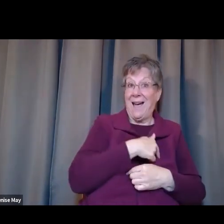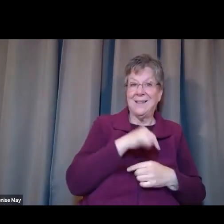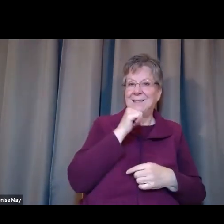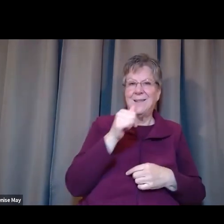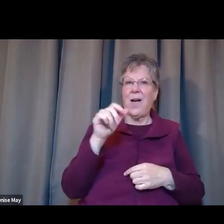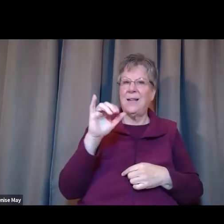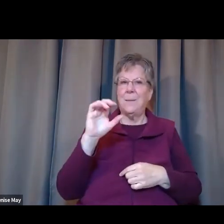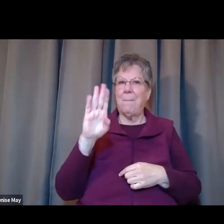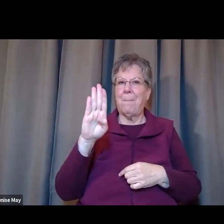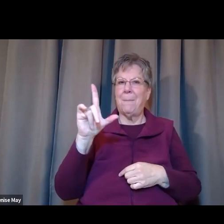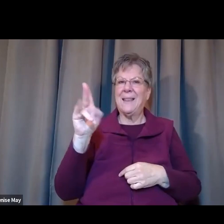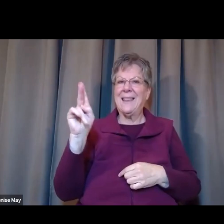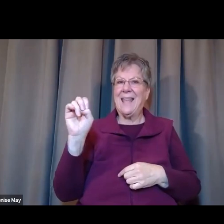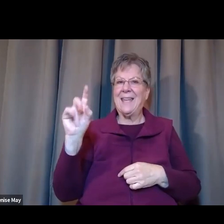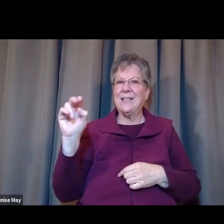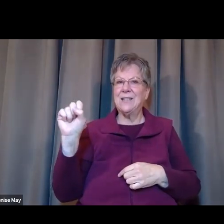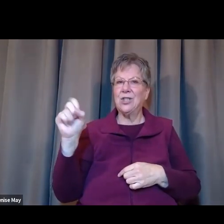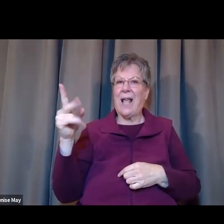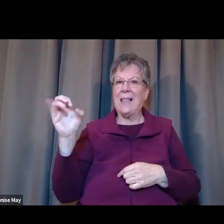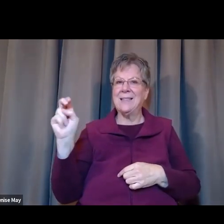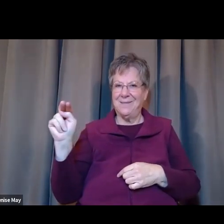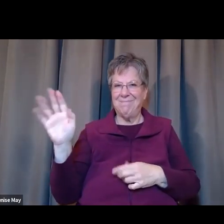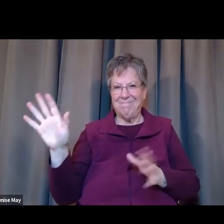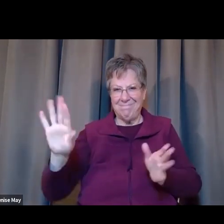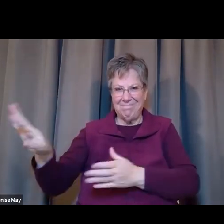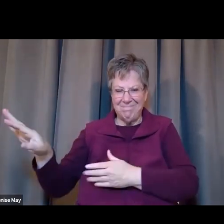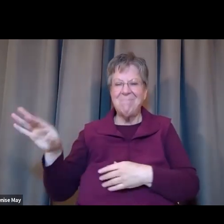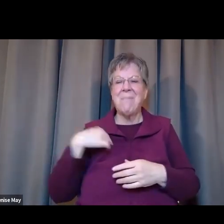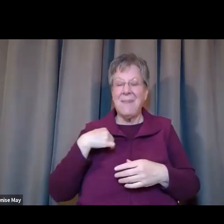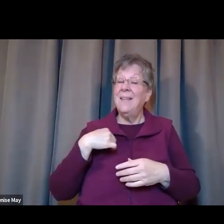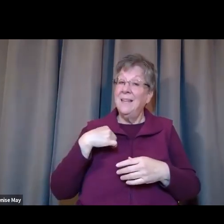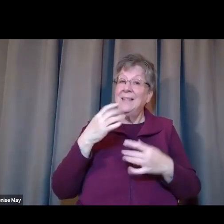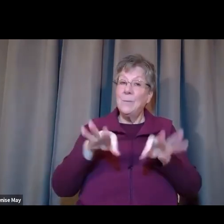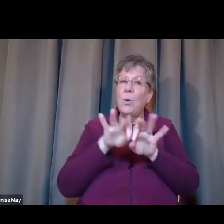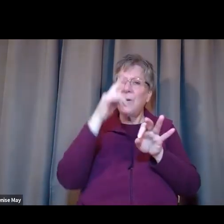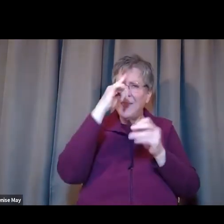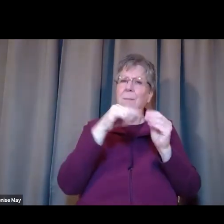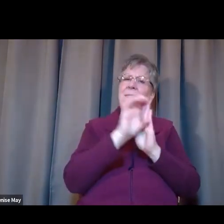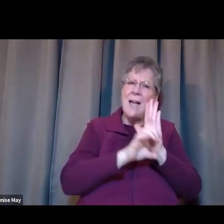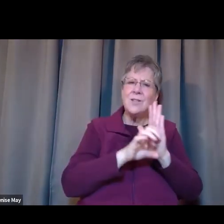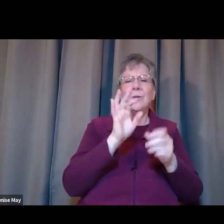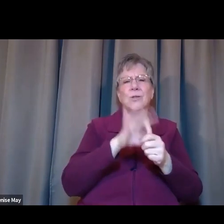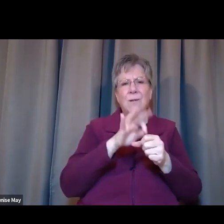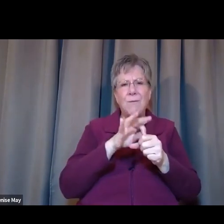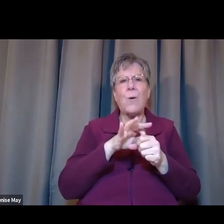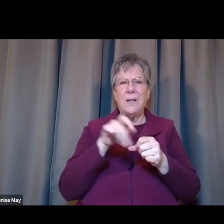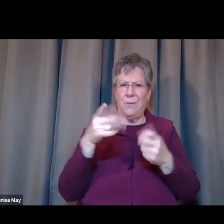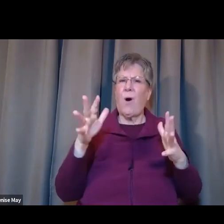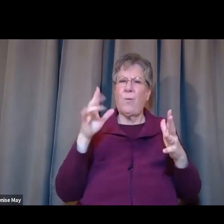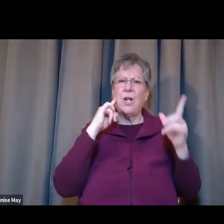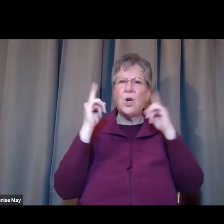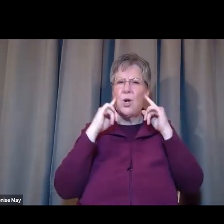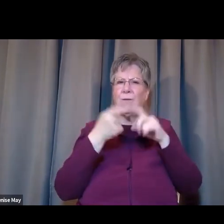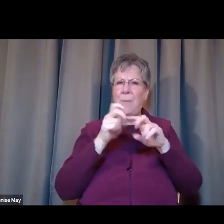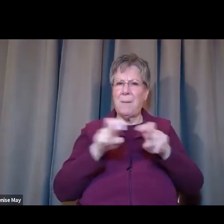interesting talking and thinking about the Constitution and voting. And as you already heard from the panel, there's so much history